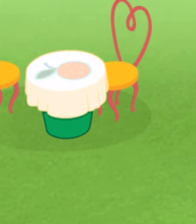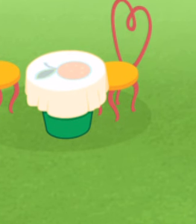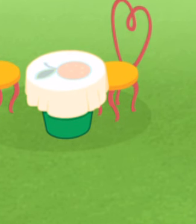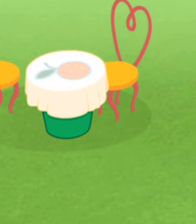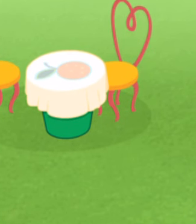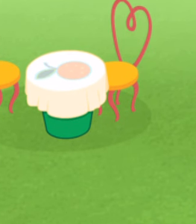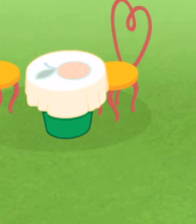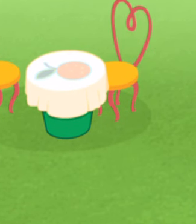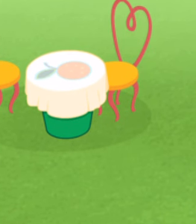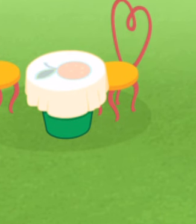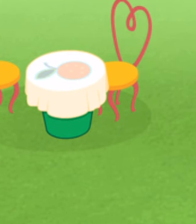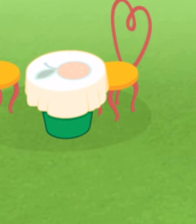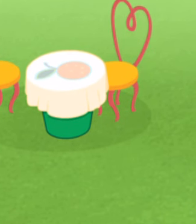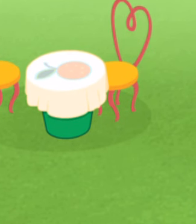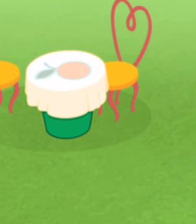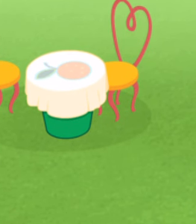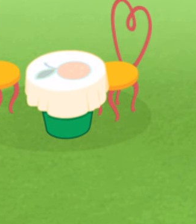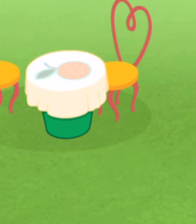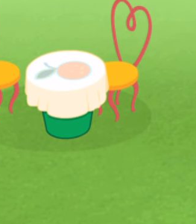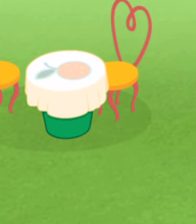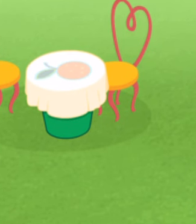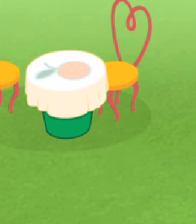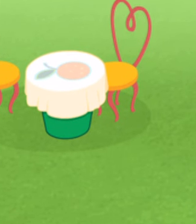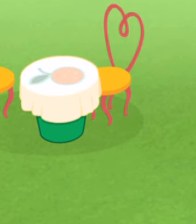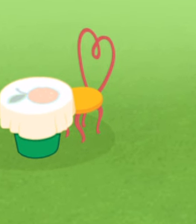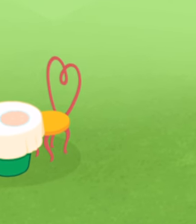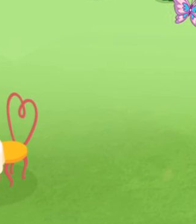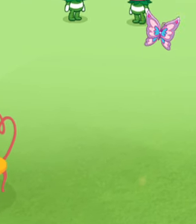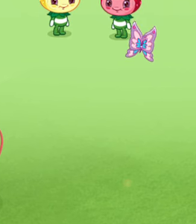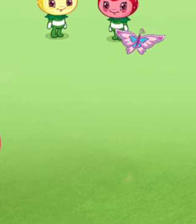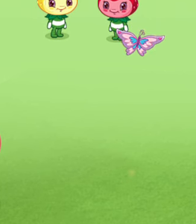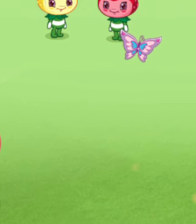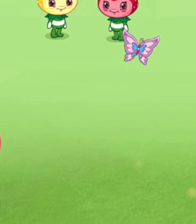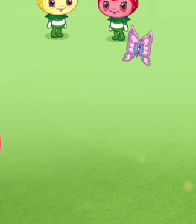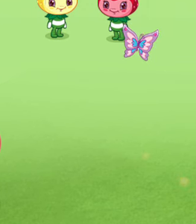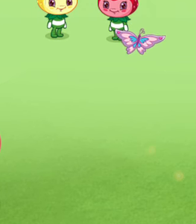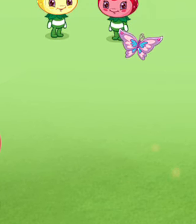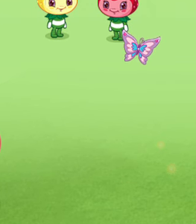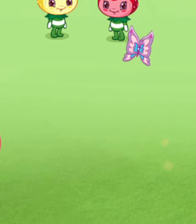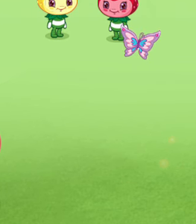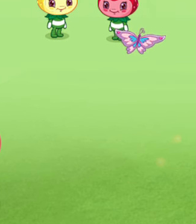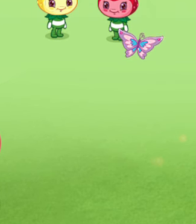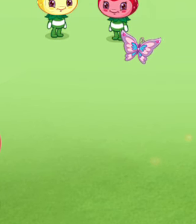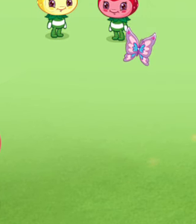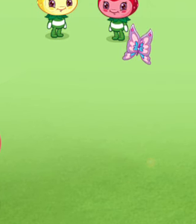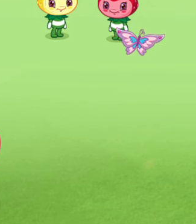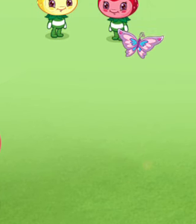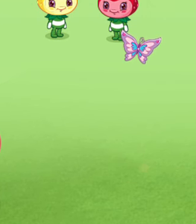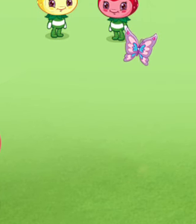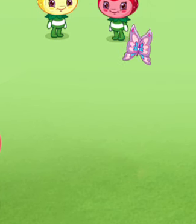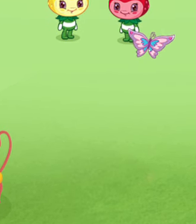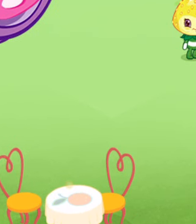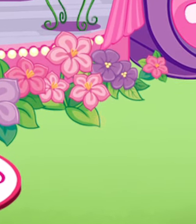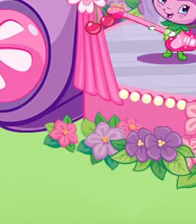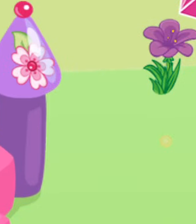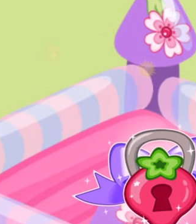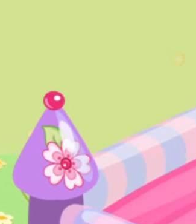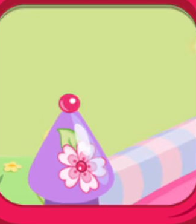I'm so excited about our annual Berryfest Party! My friends and I have some super fun activities